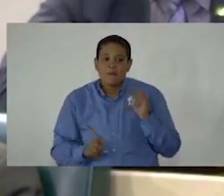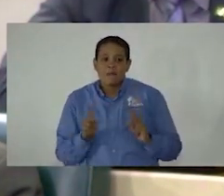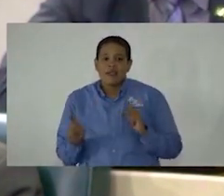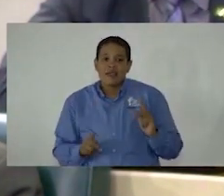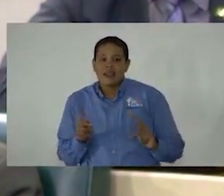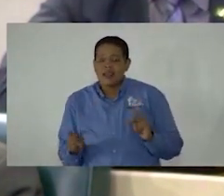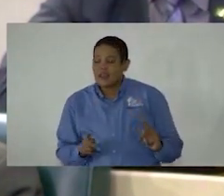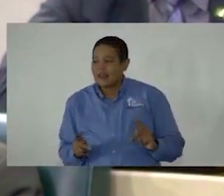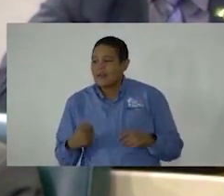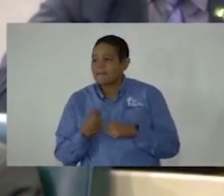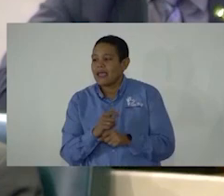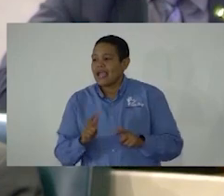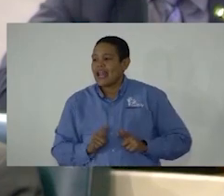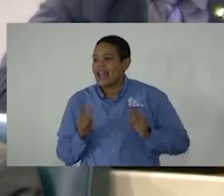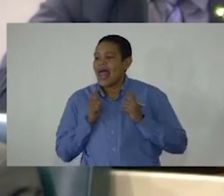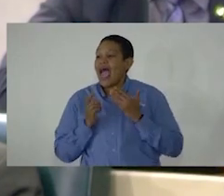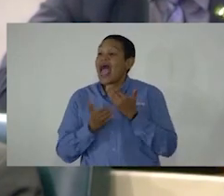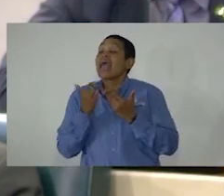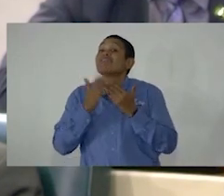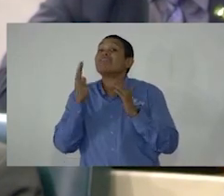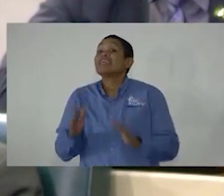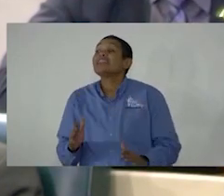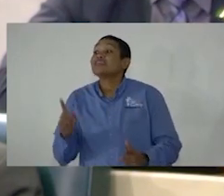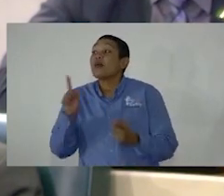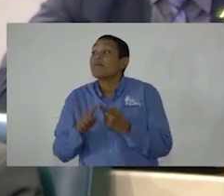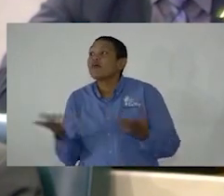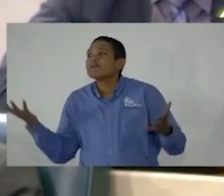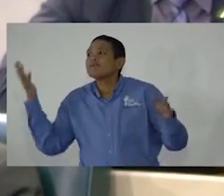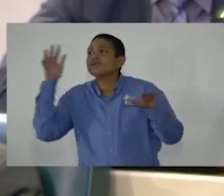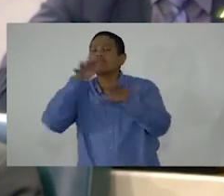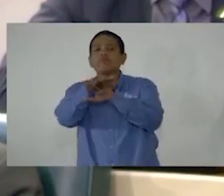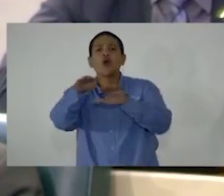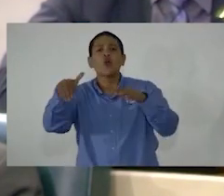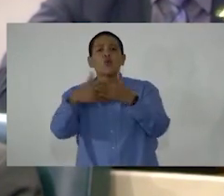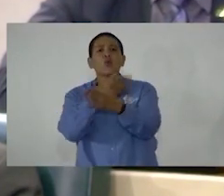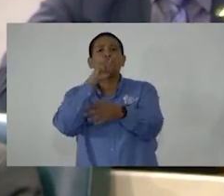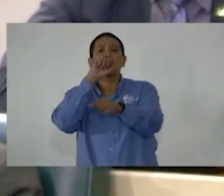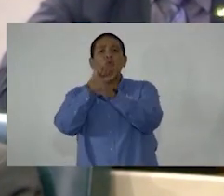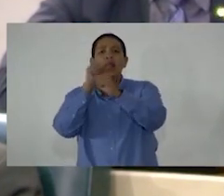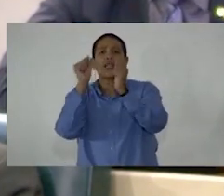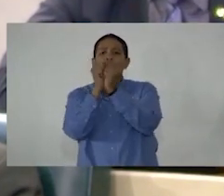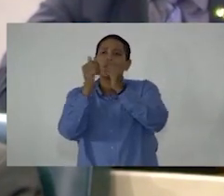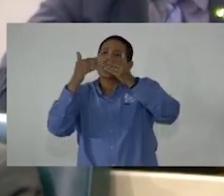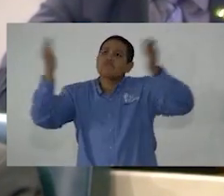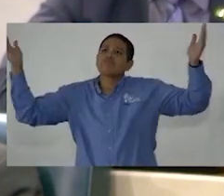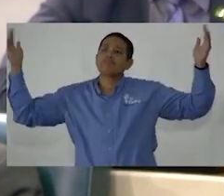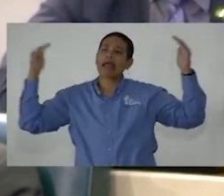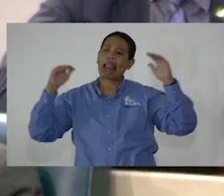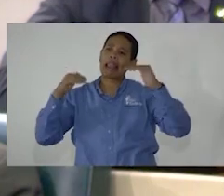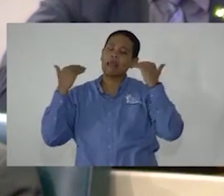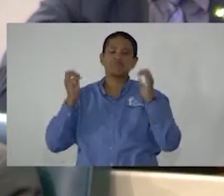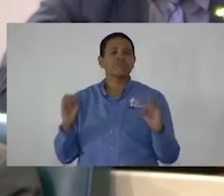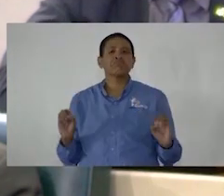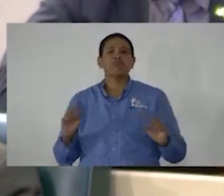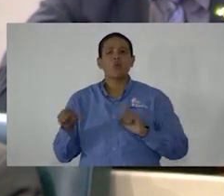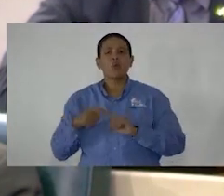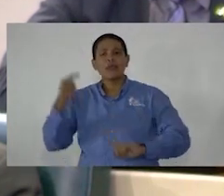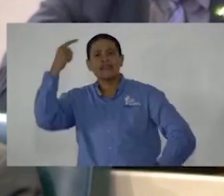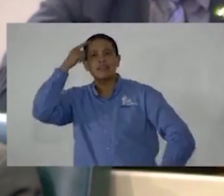making our lives easier and bringing us into a new reality with boundless possibilities. When we think